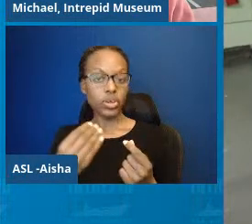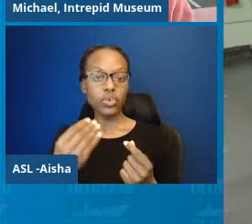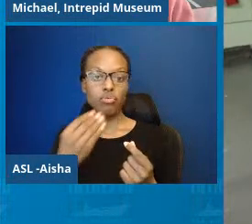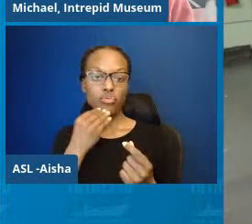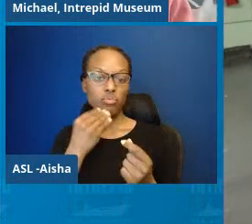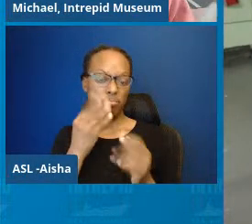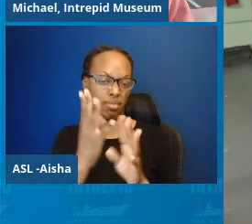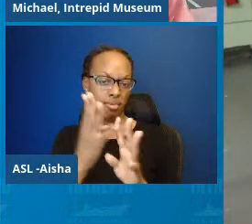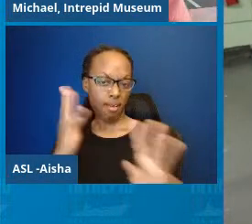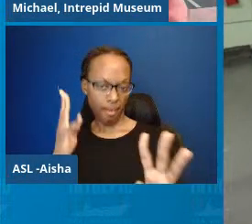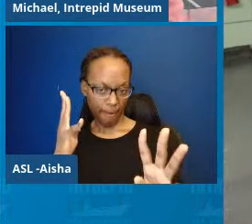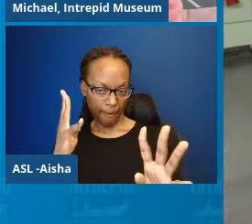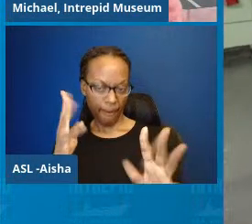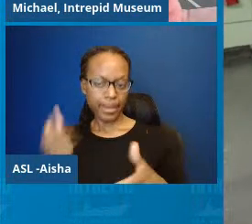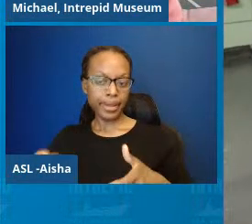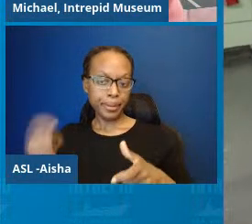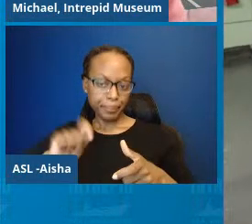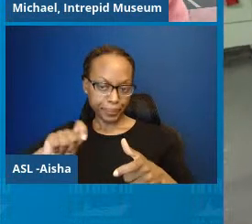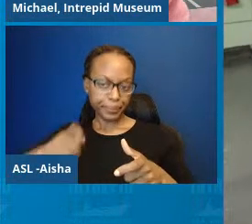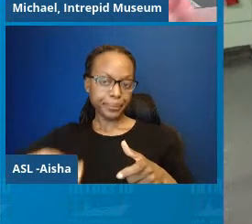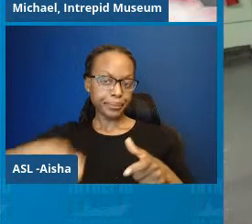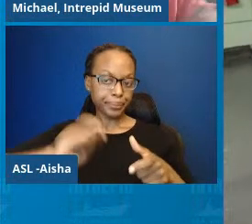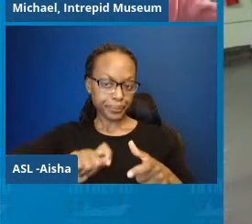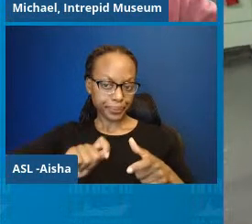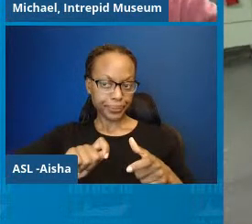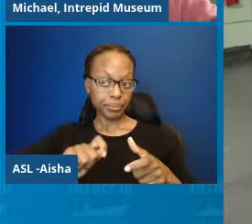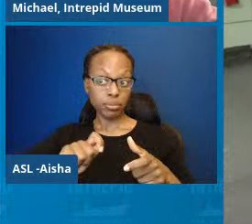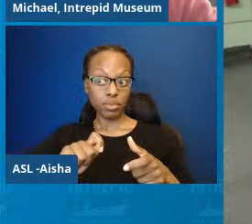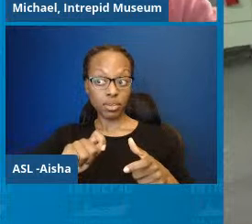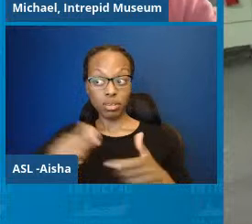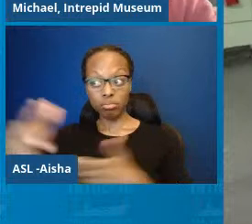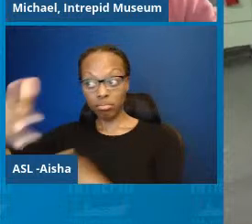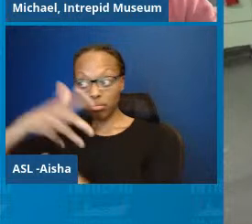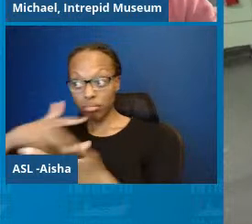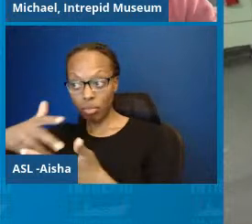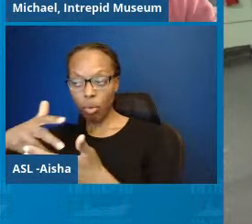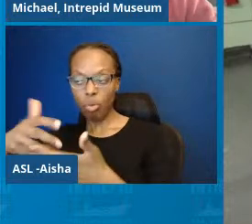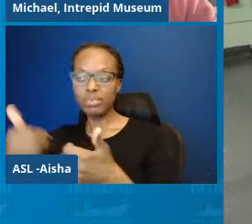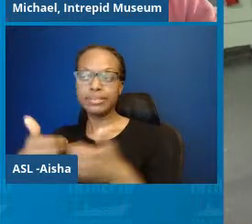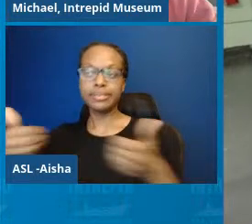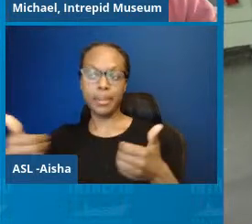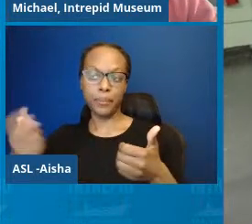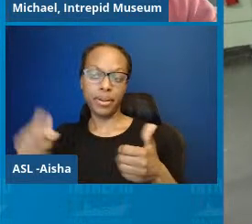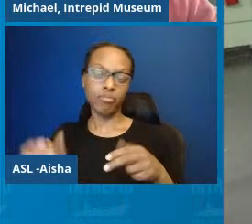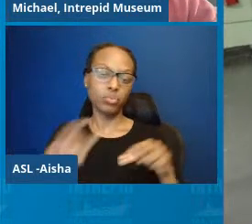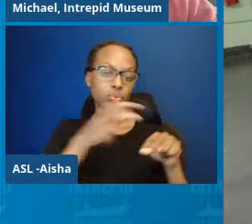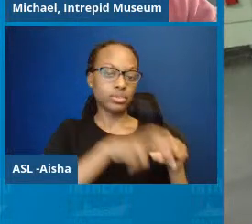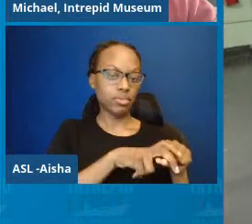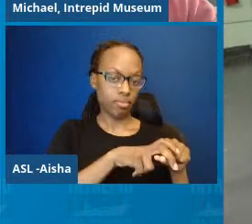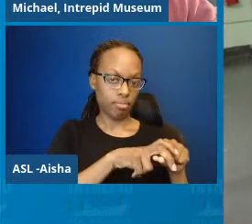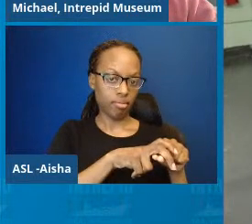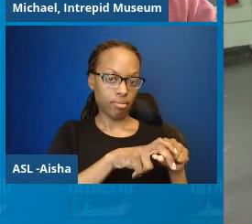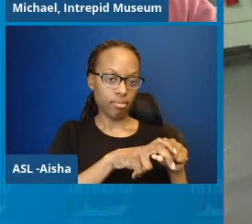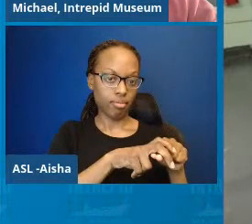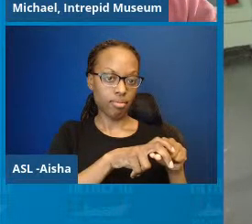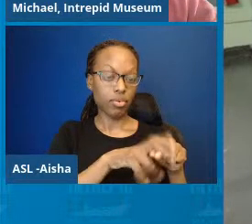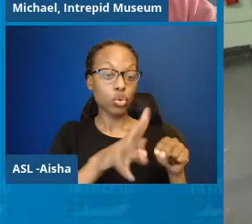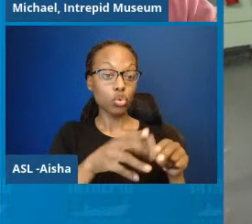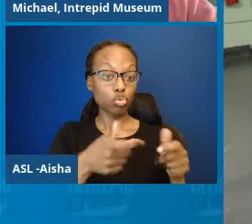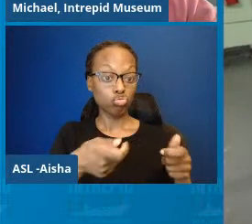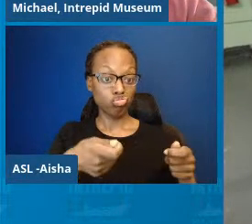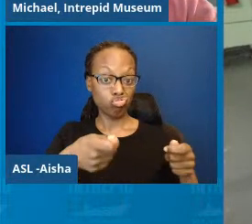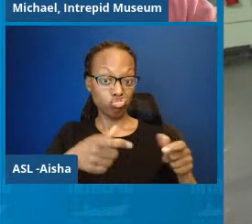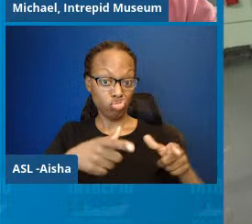line and sit in a segregated area. And your meals would be served on trays